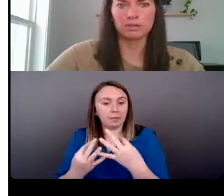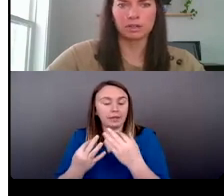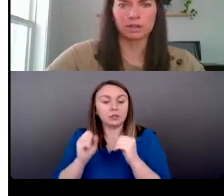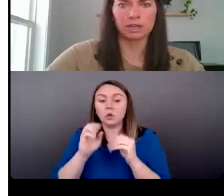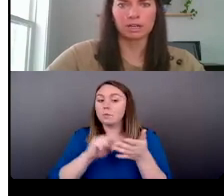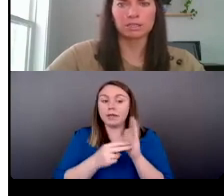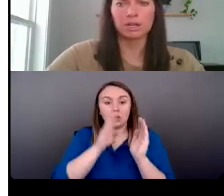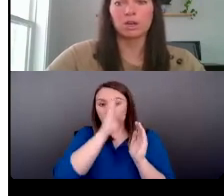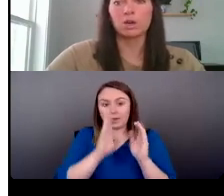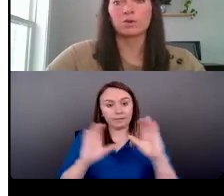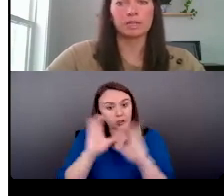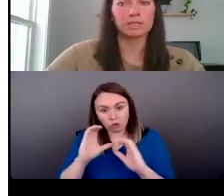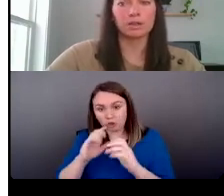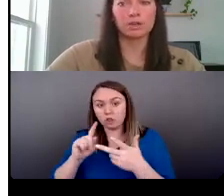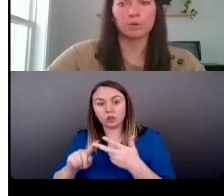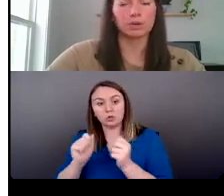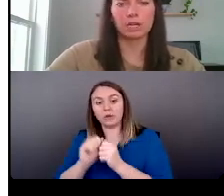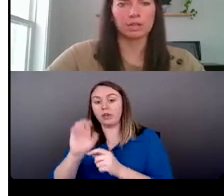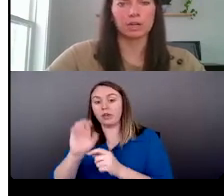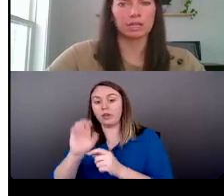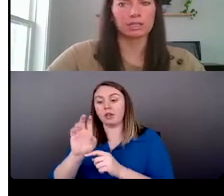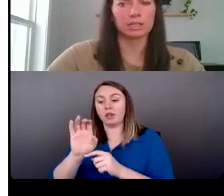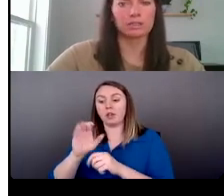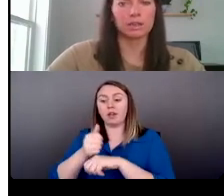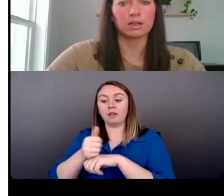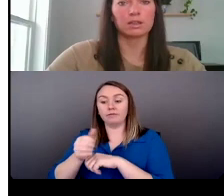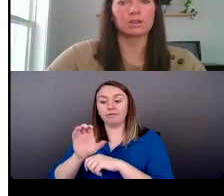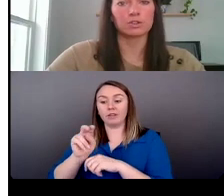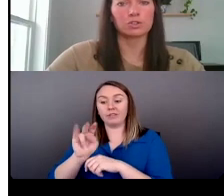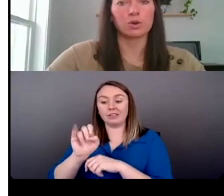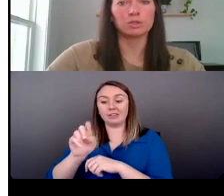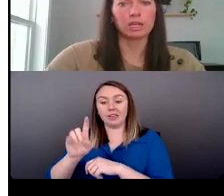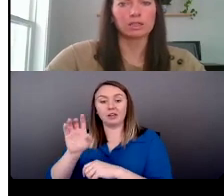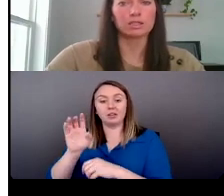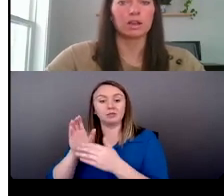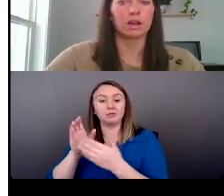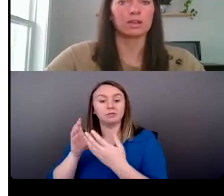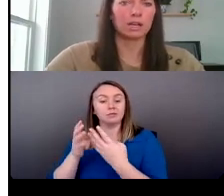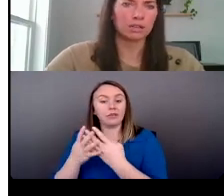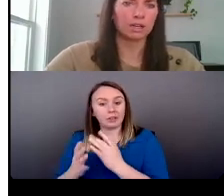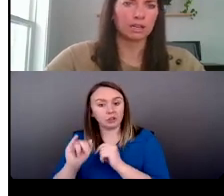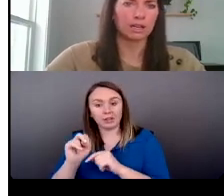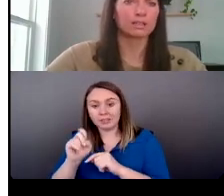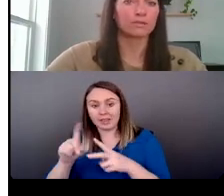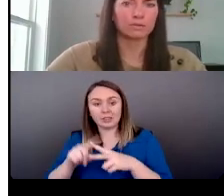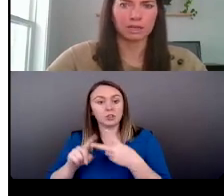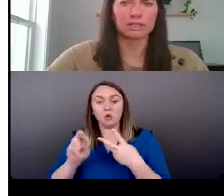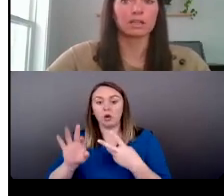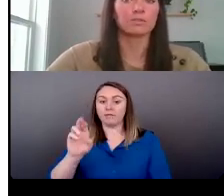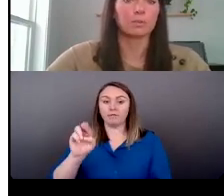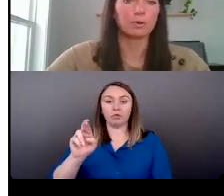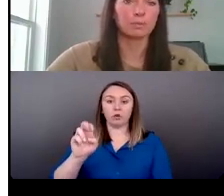convicted offender index, forensic unknown, or any other indexes. They are searched only against the unidentified index, like